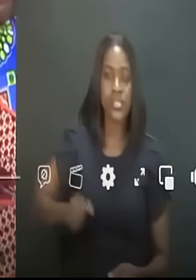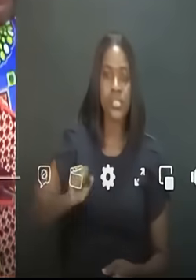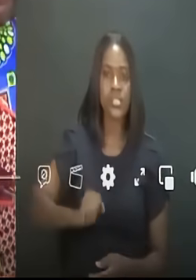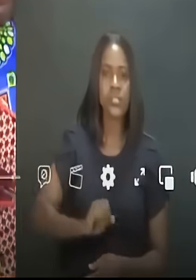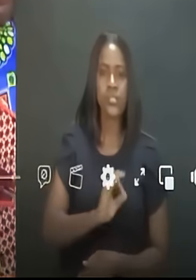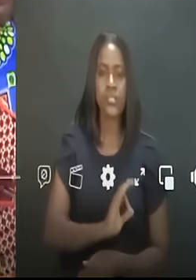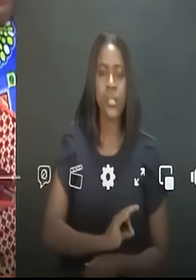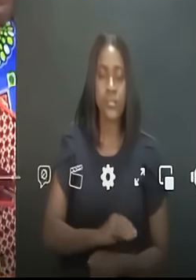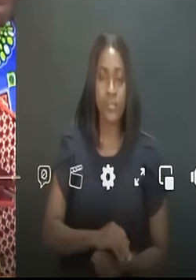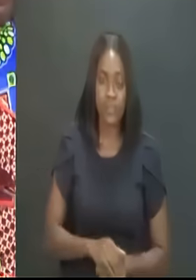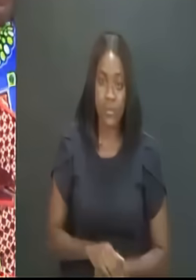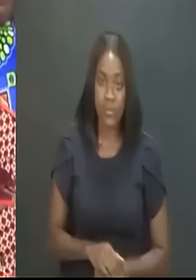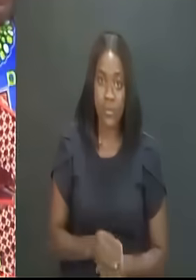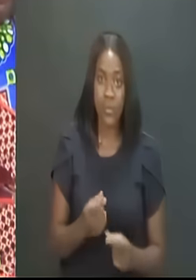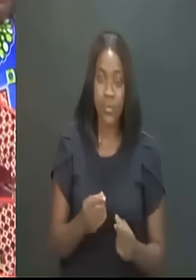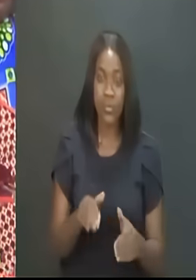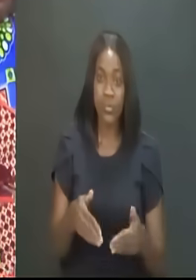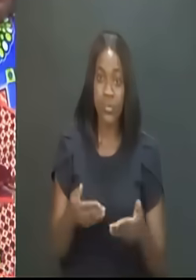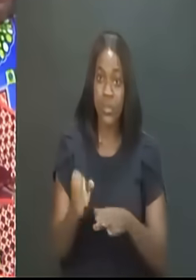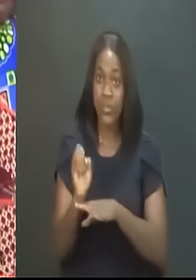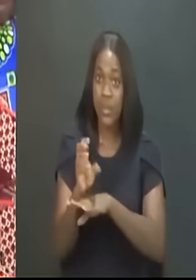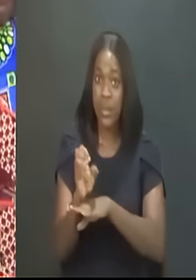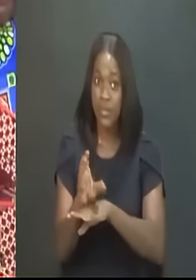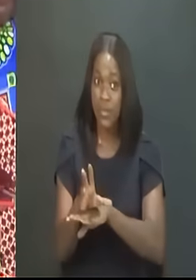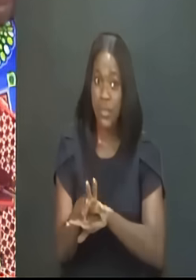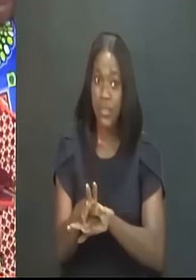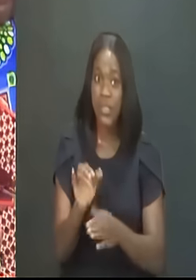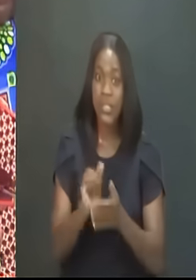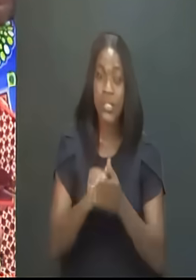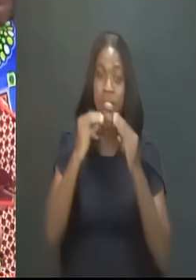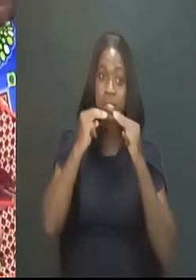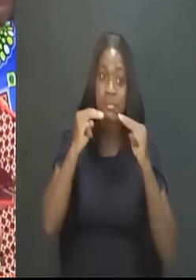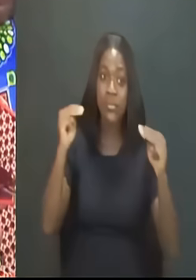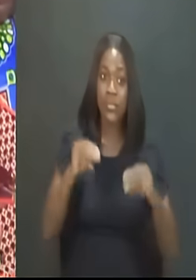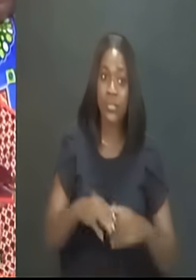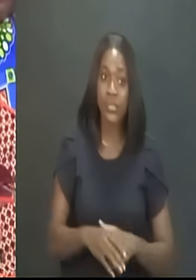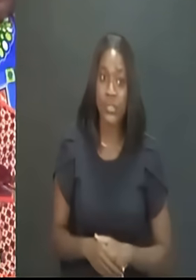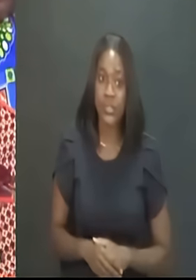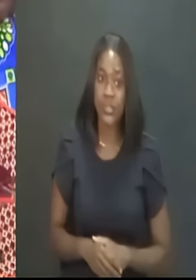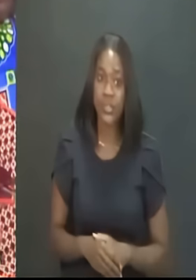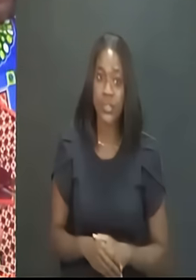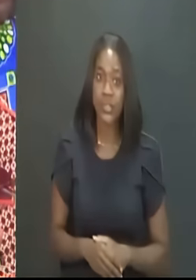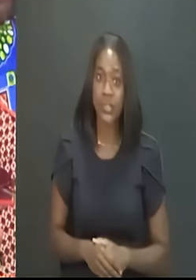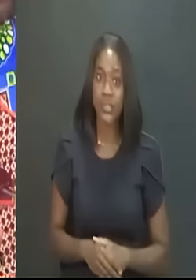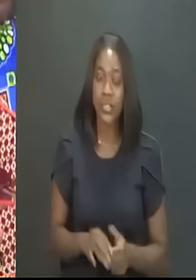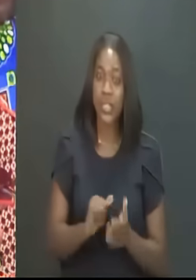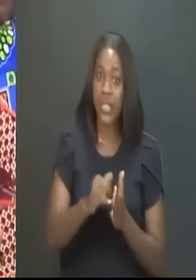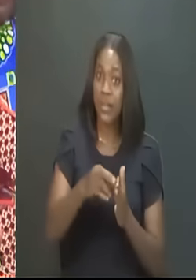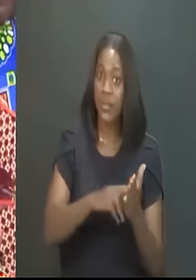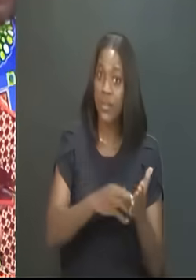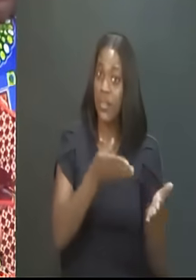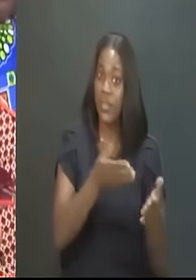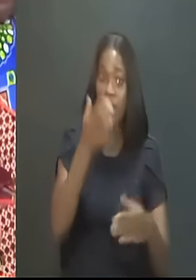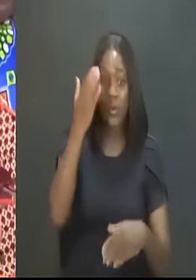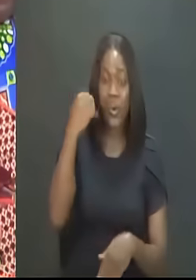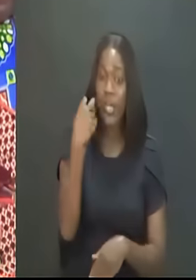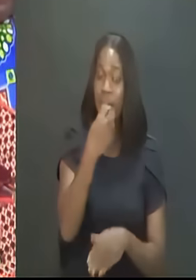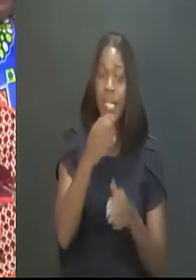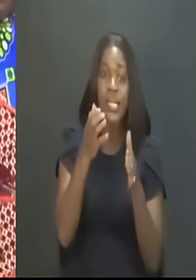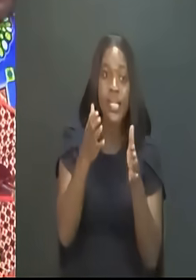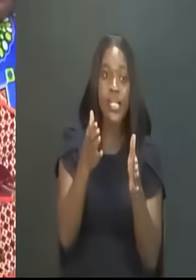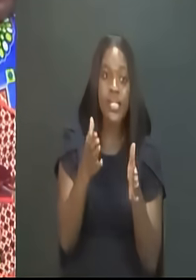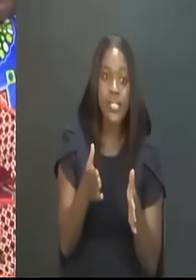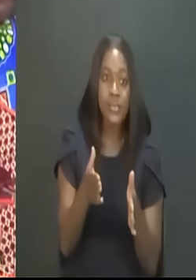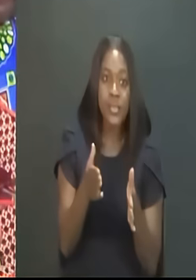provide guidance. Yes, that is the motion. It's not, it's a matter of record. Because, Mr. Speaker, the burden of